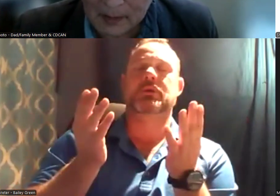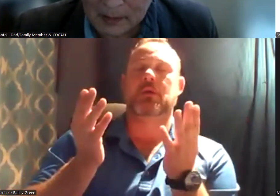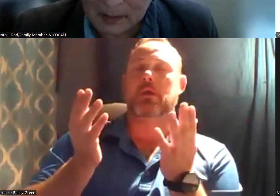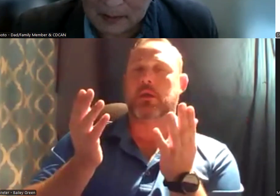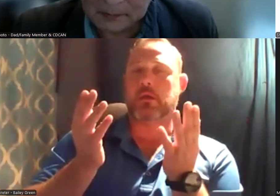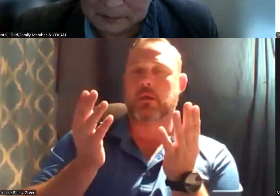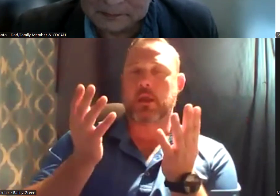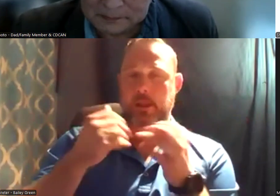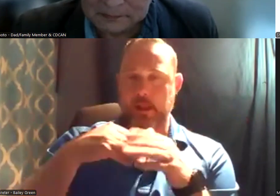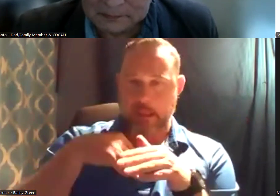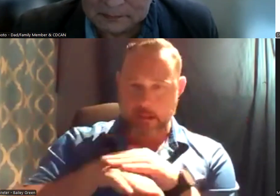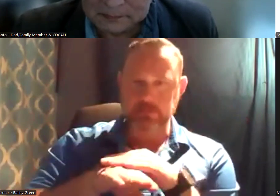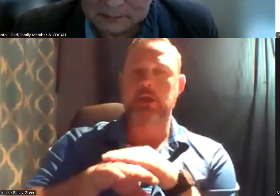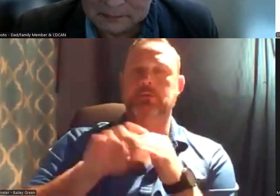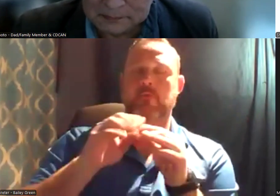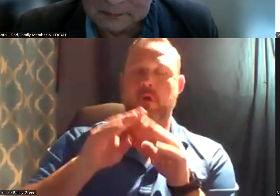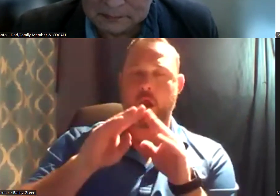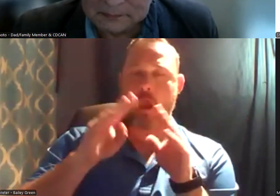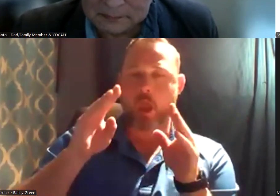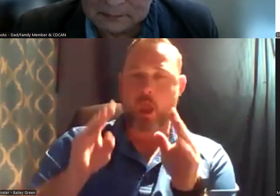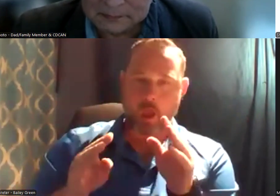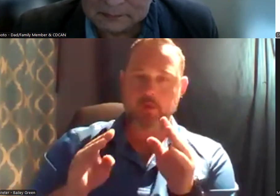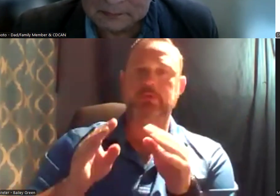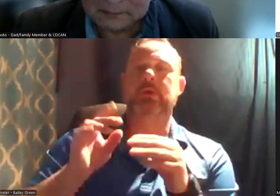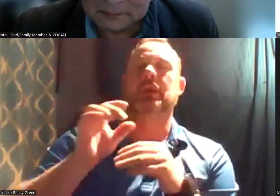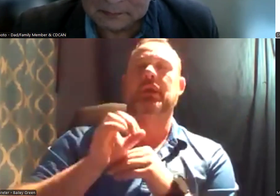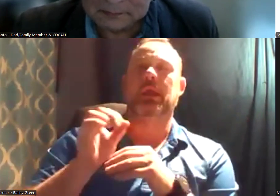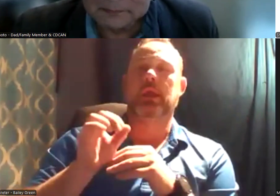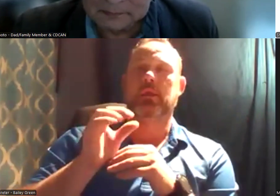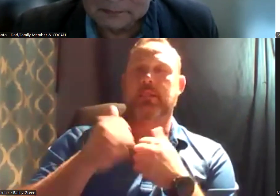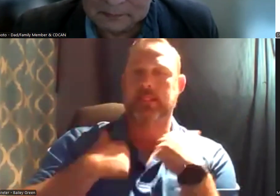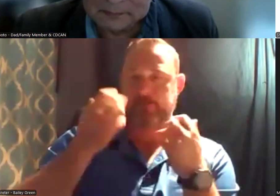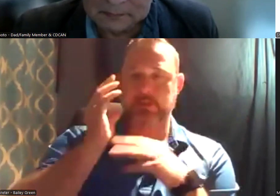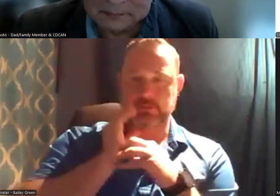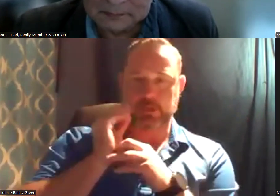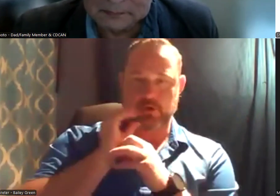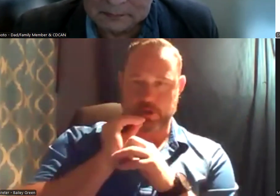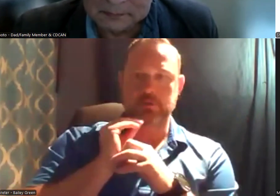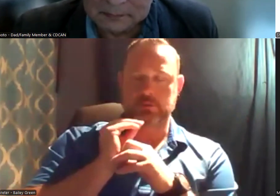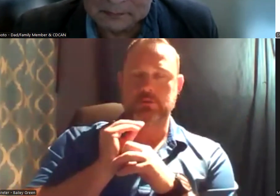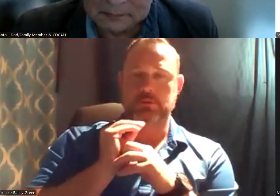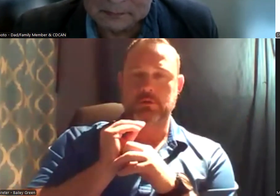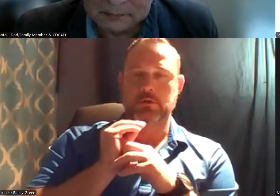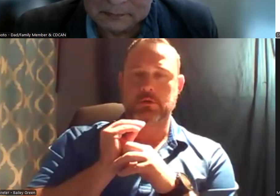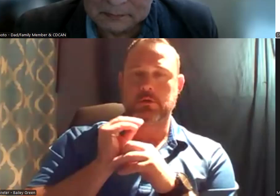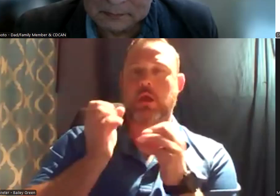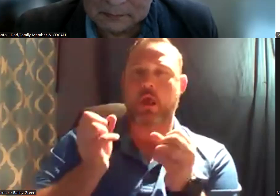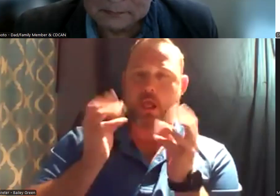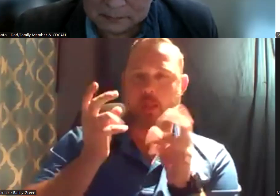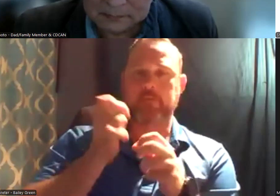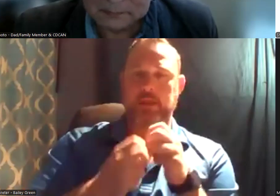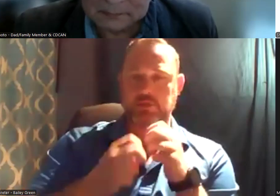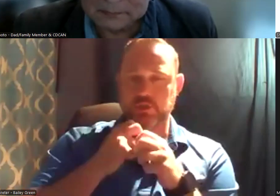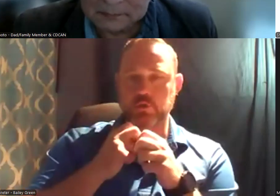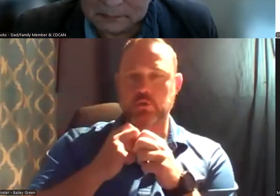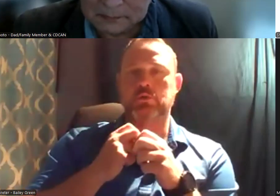do access those housing things and have lived experience of a lot of the issues. I